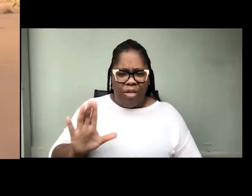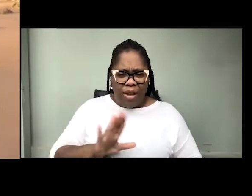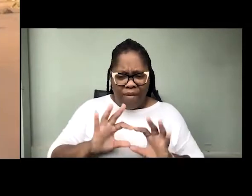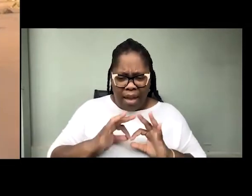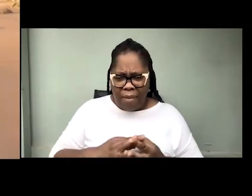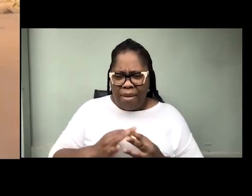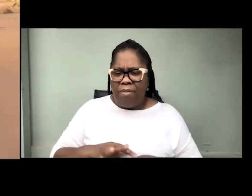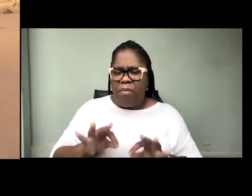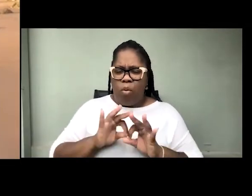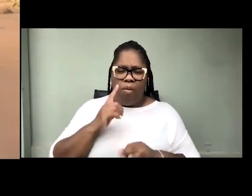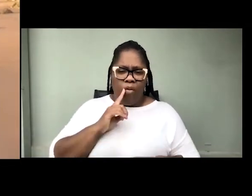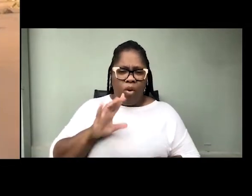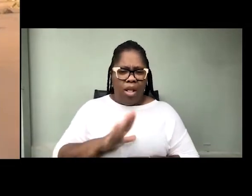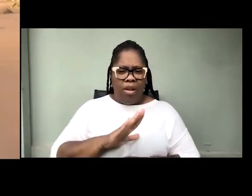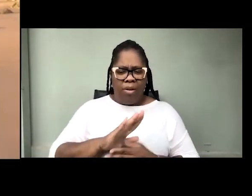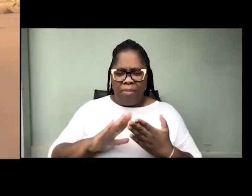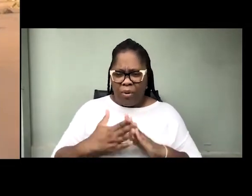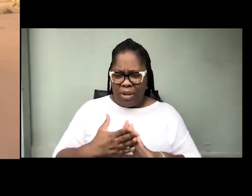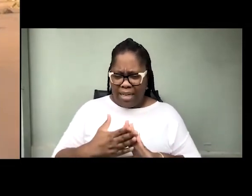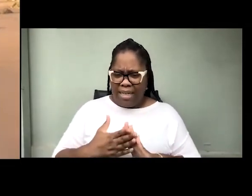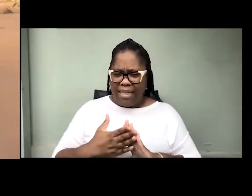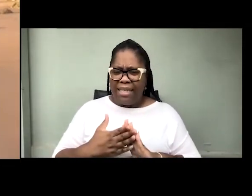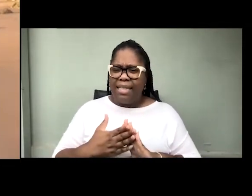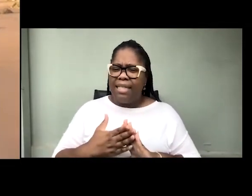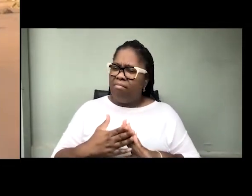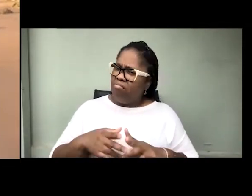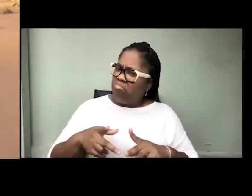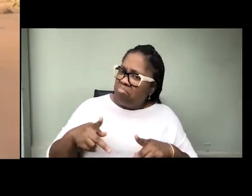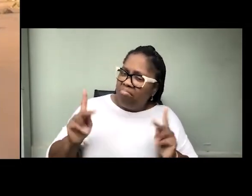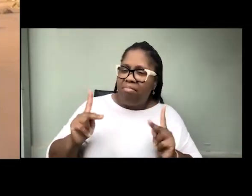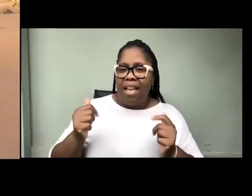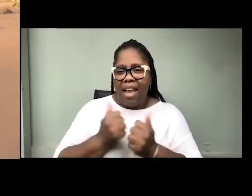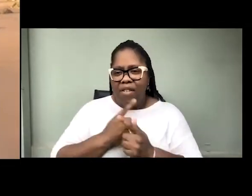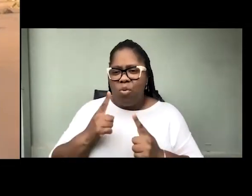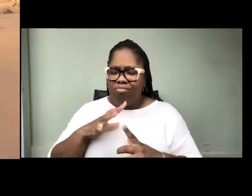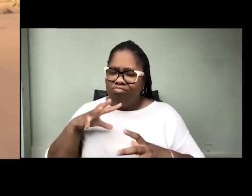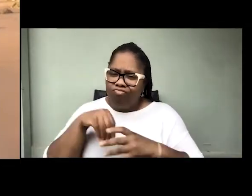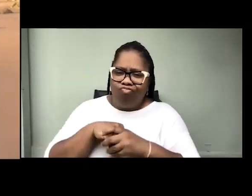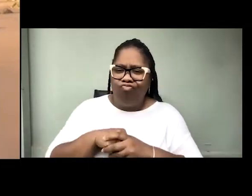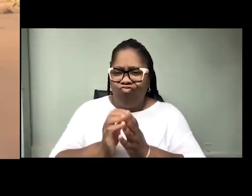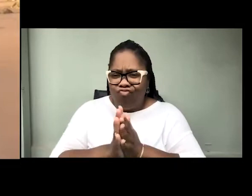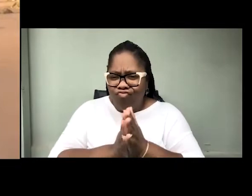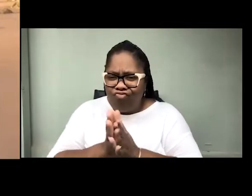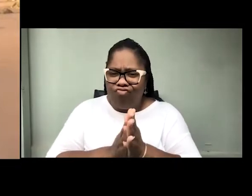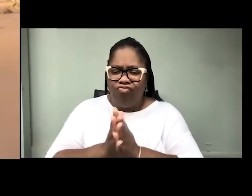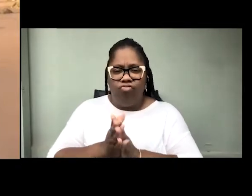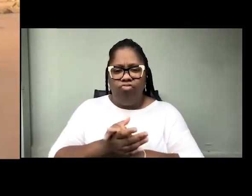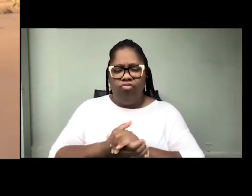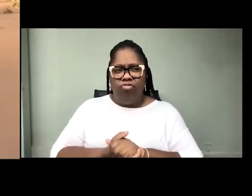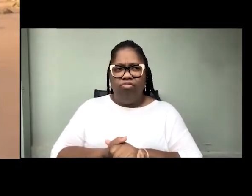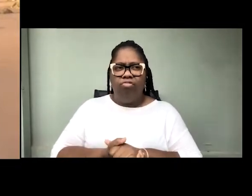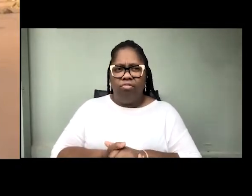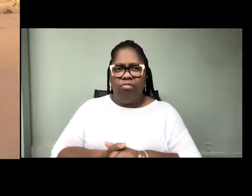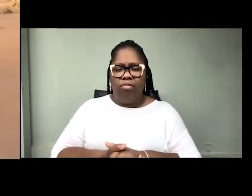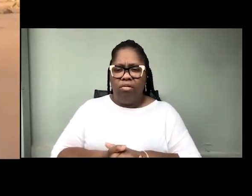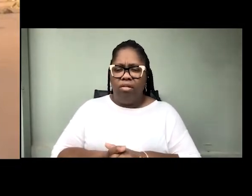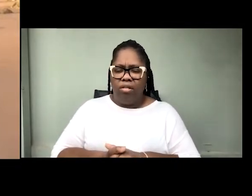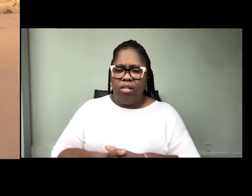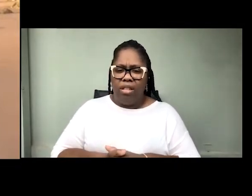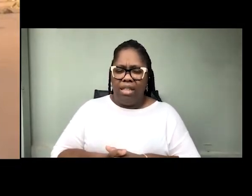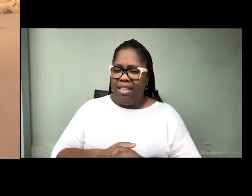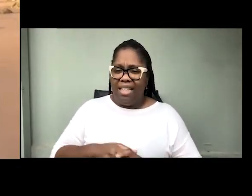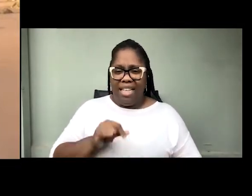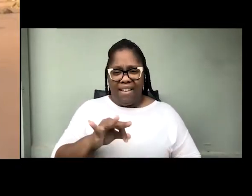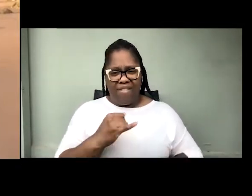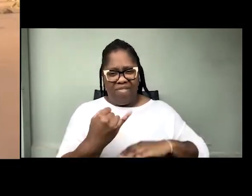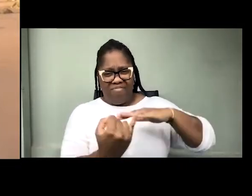important to their communities, and it allows everyone to be more engaged and involved. If we really do have, prevent the isolation of